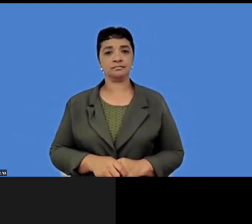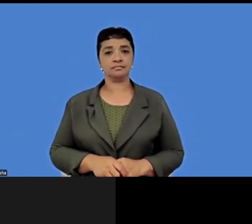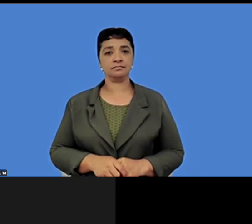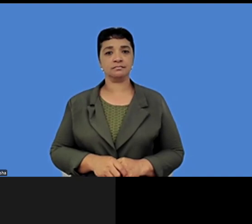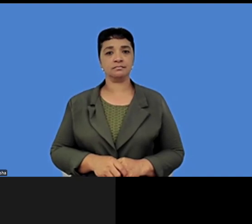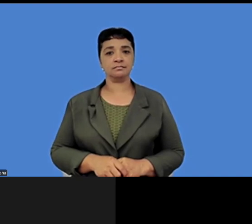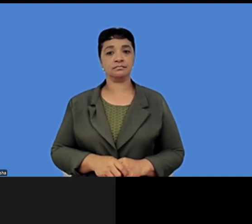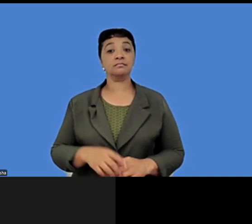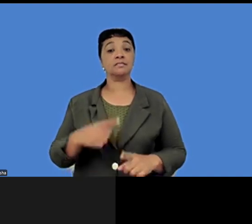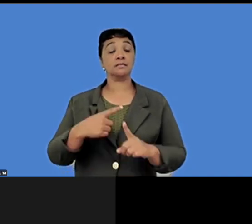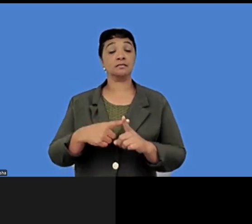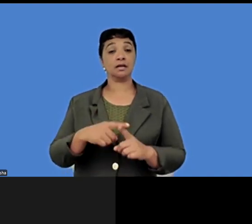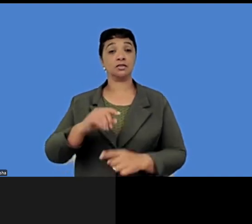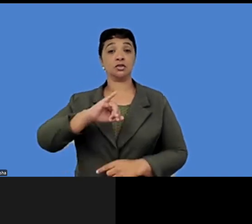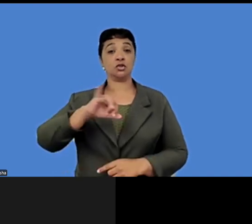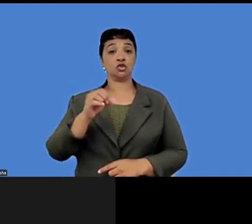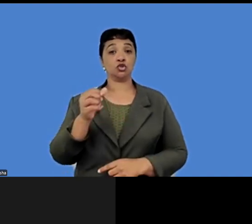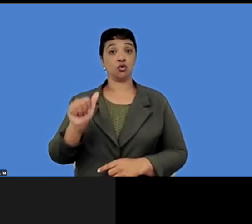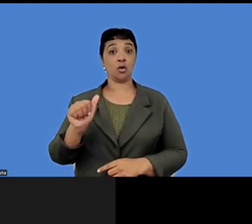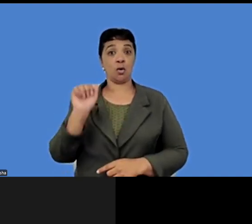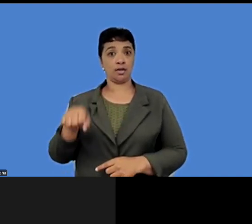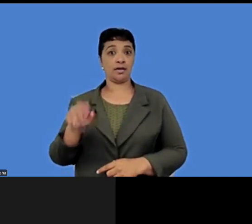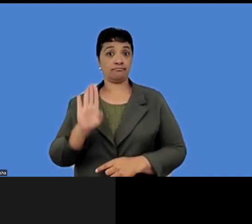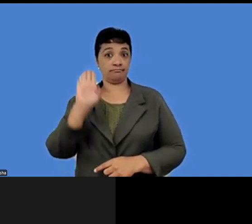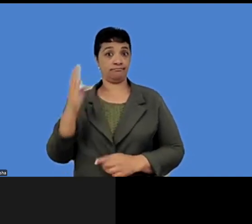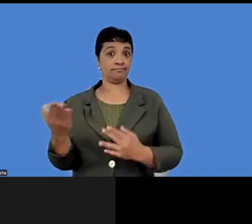come in if that's an option. Thank you.